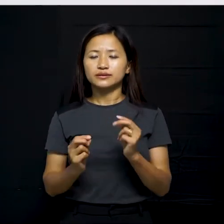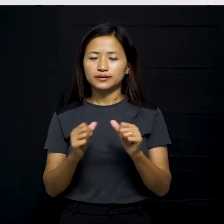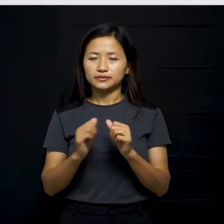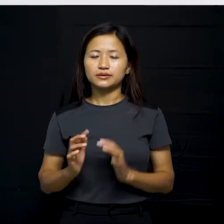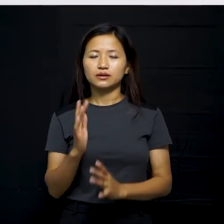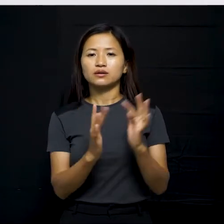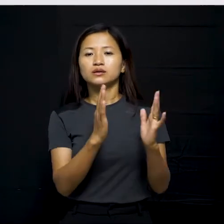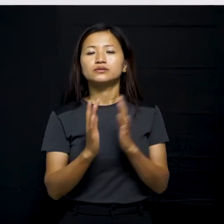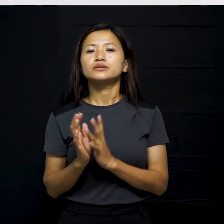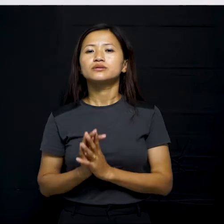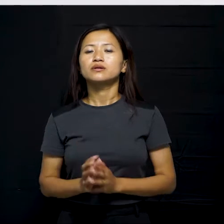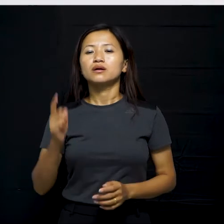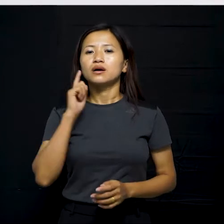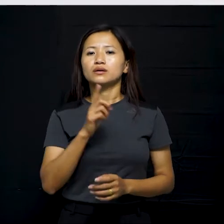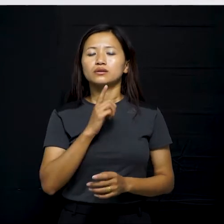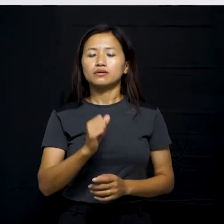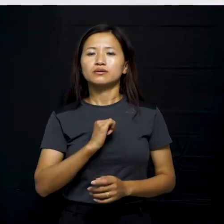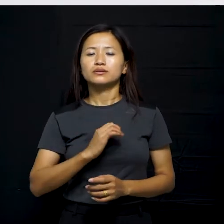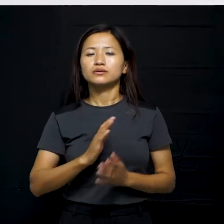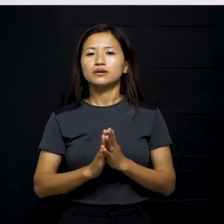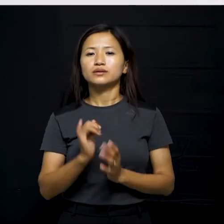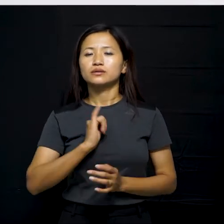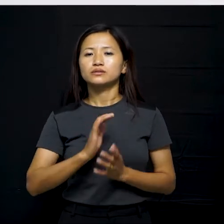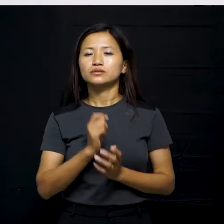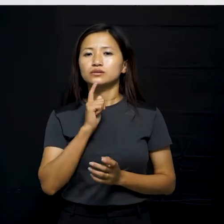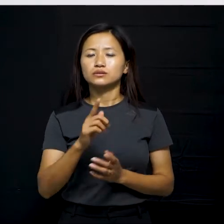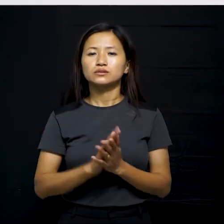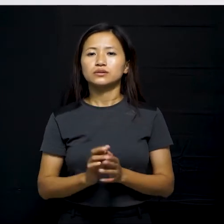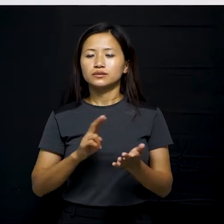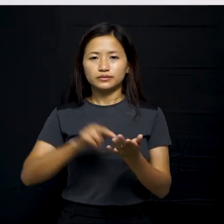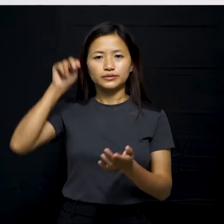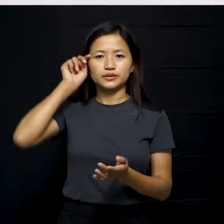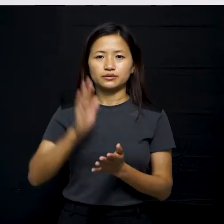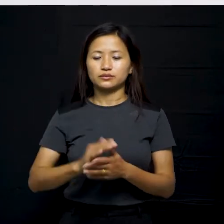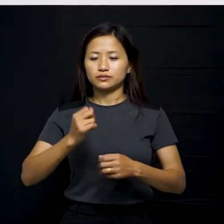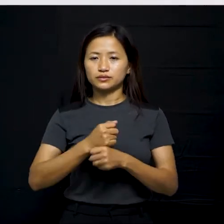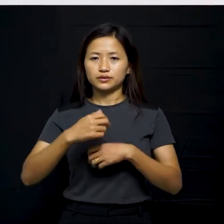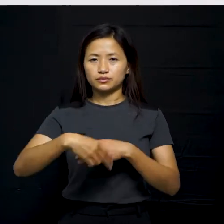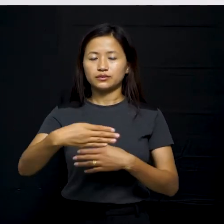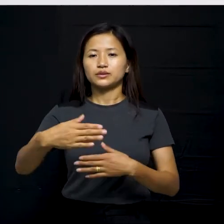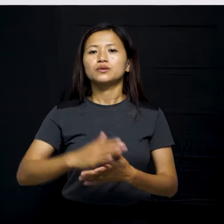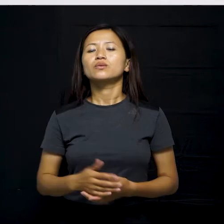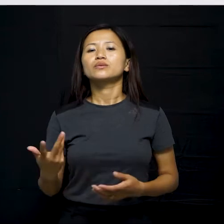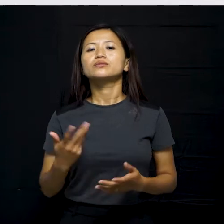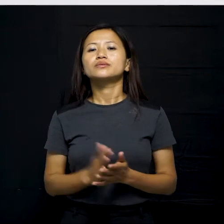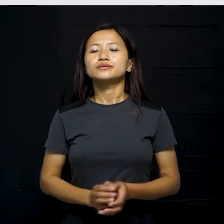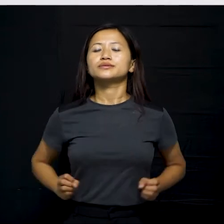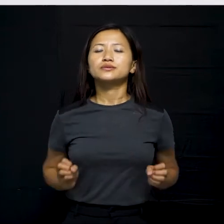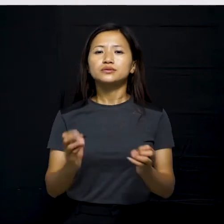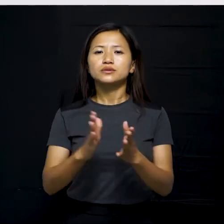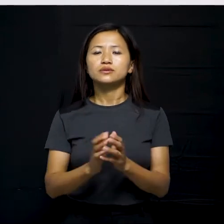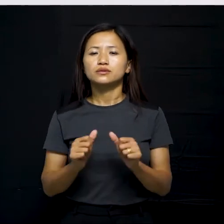agriculture. And I also told you that the Nagas have a generation where they have